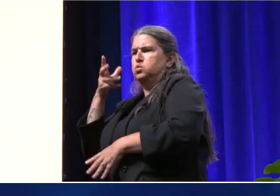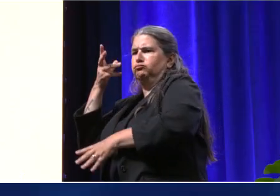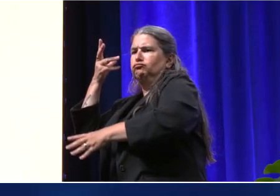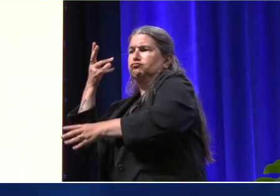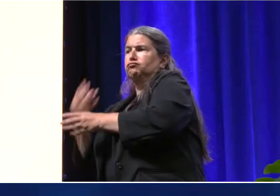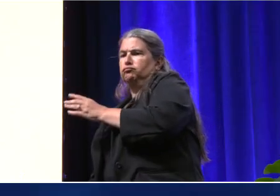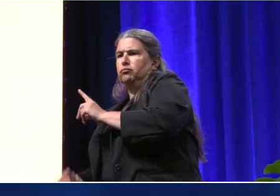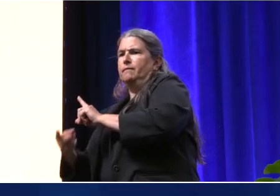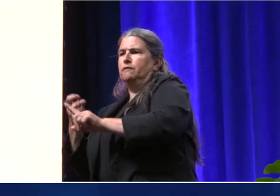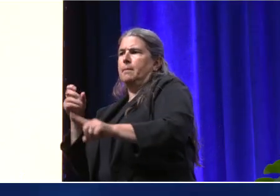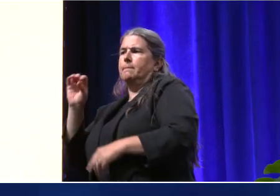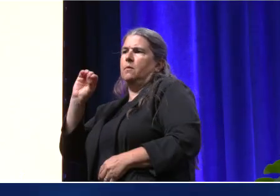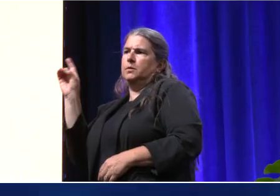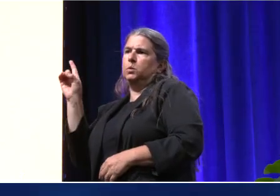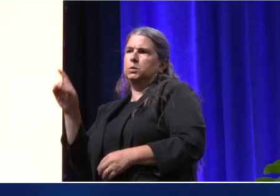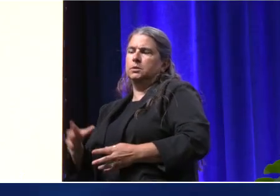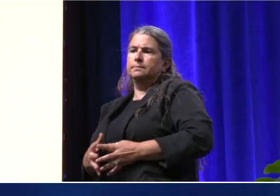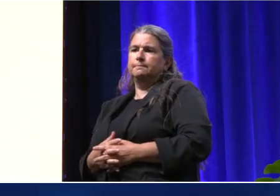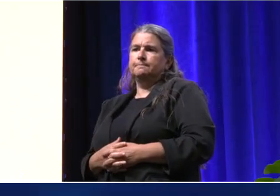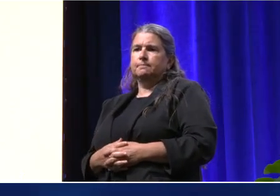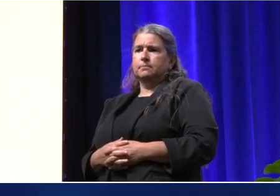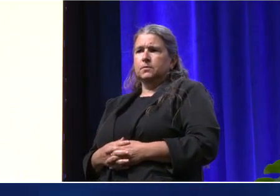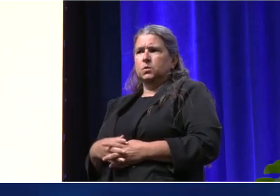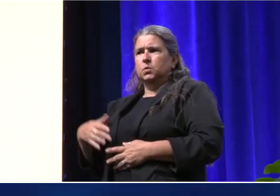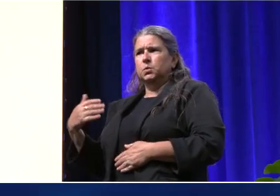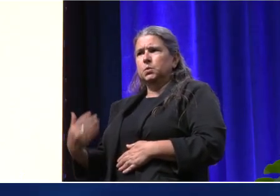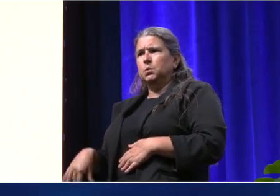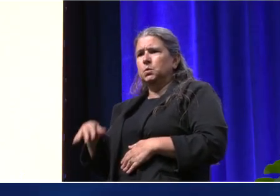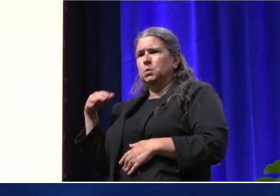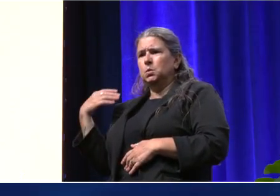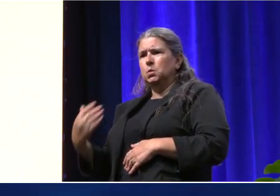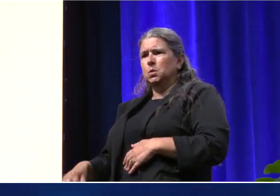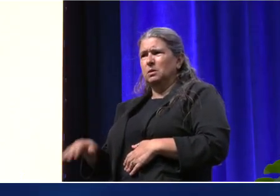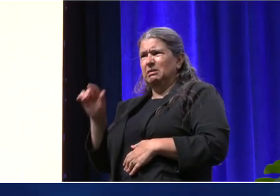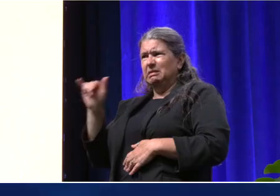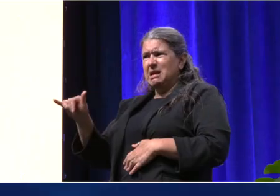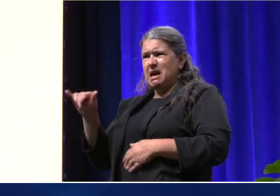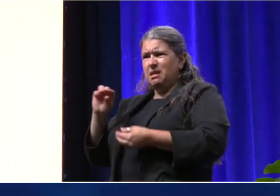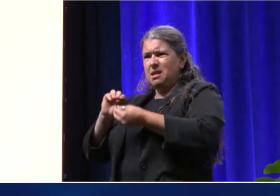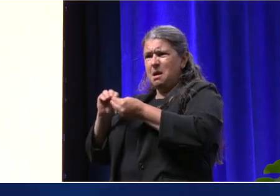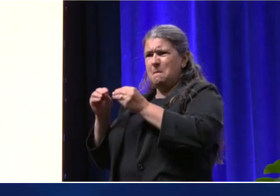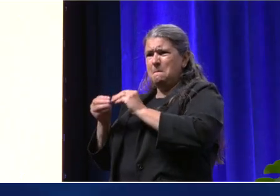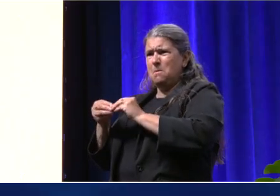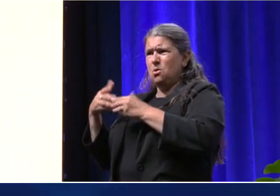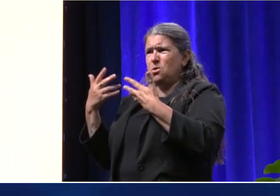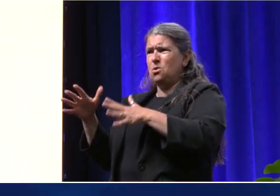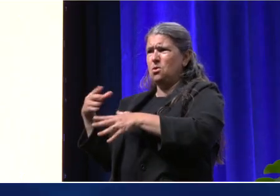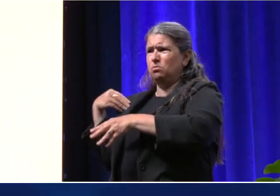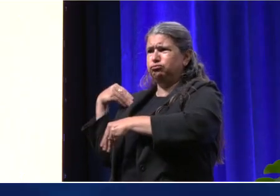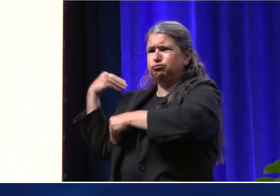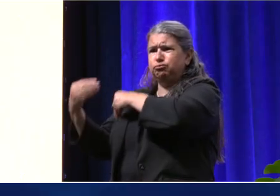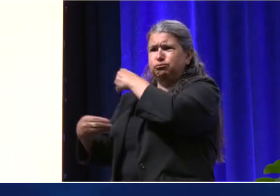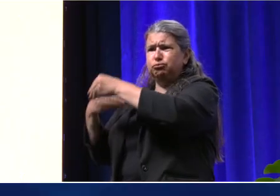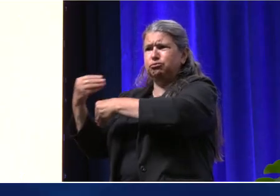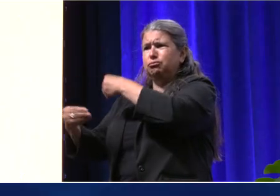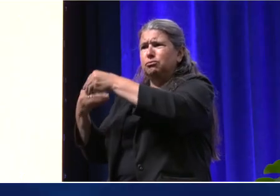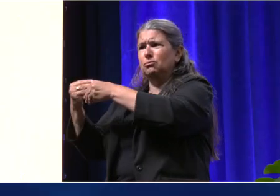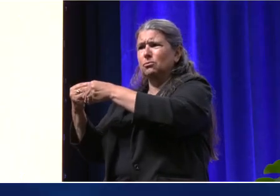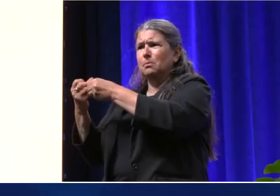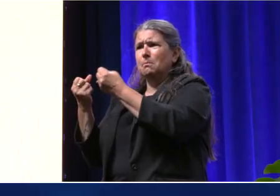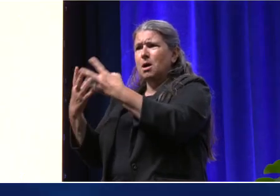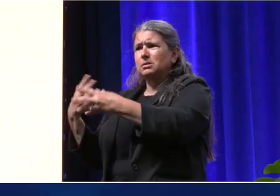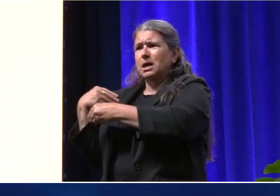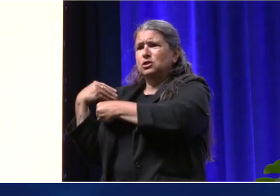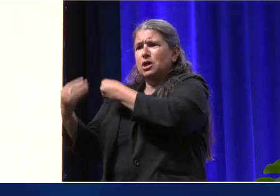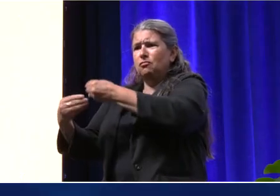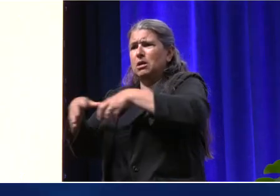That is a huge amount of intergenerational grief that is accumulating in our societies, and we don't do enough to